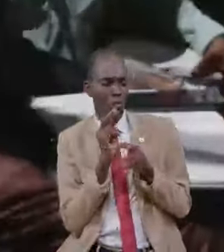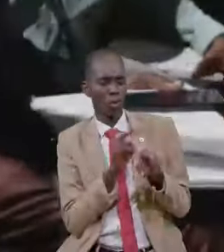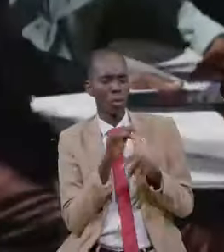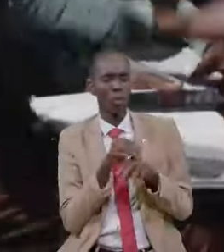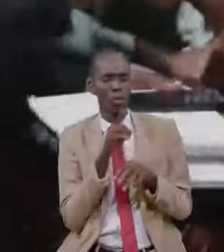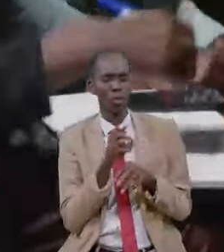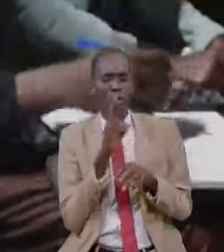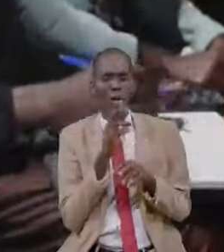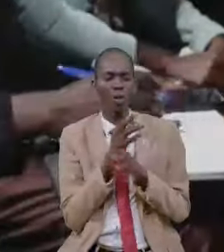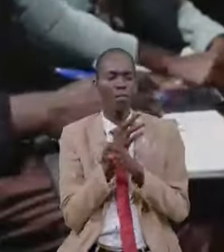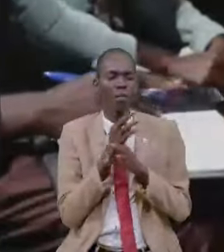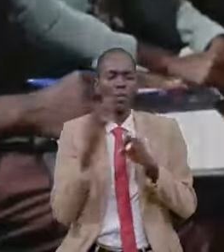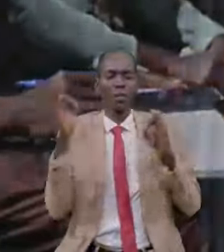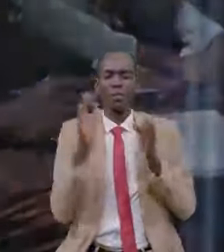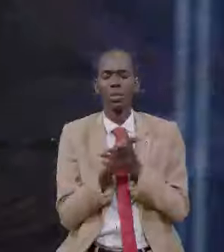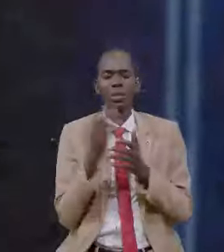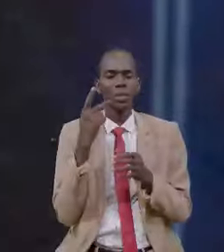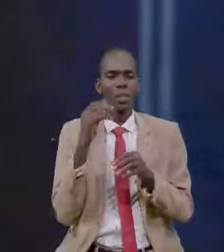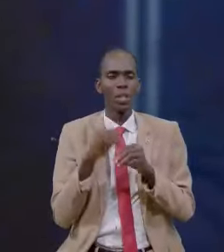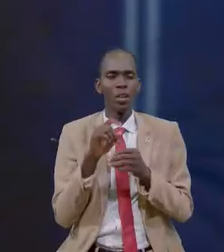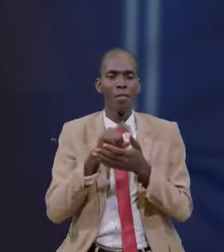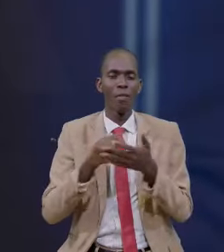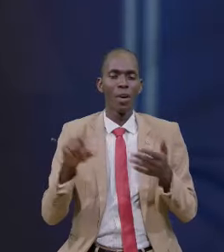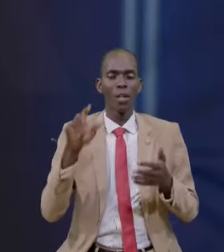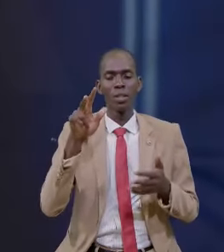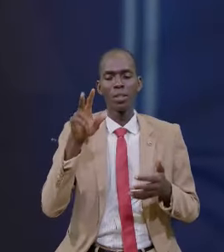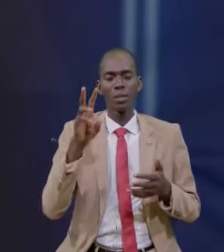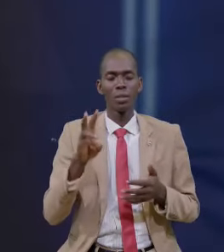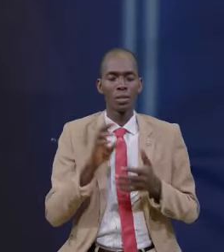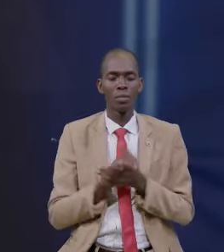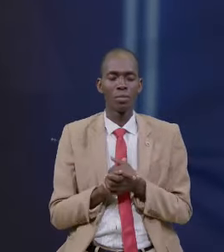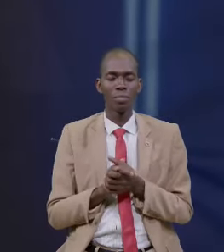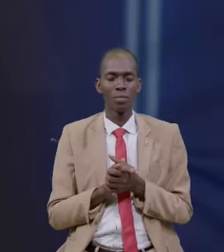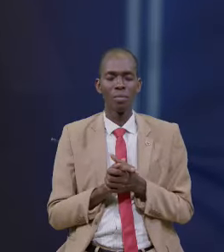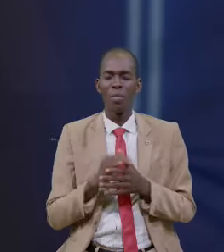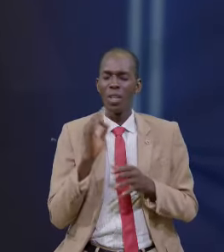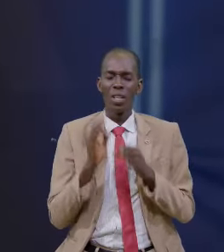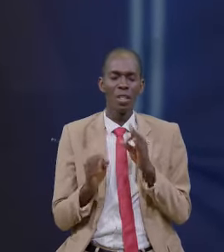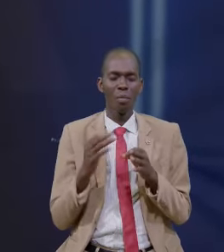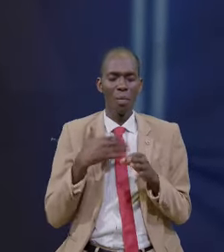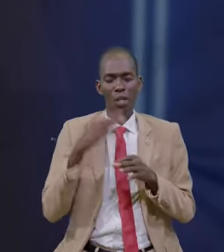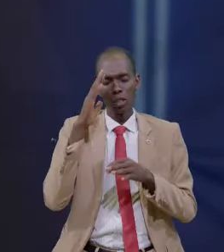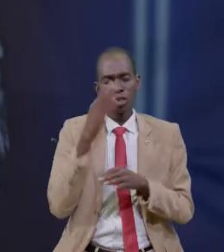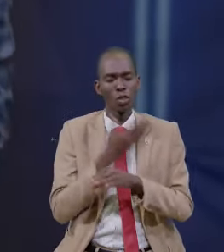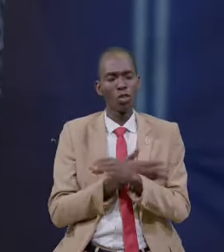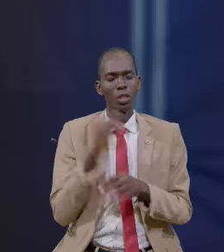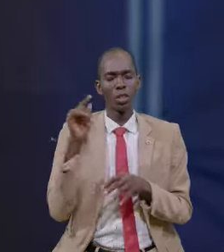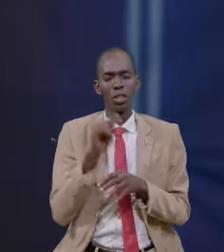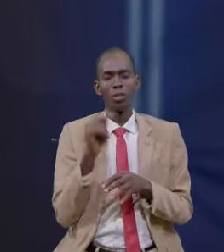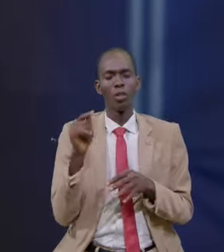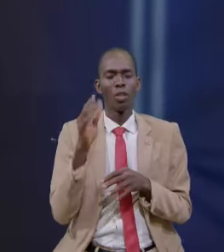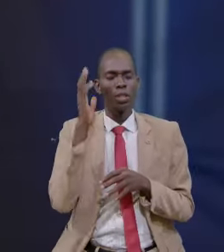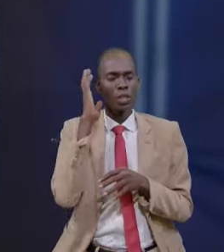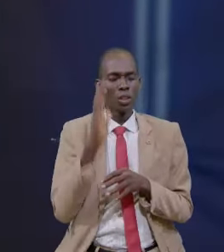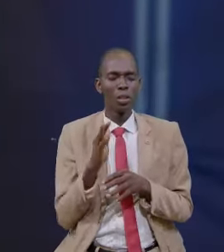verse 36. In verse 36, it says, if the Son therefore shall make